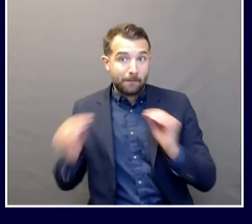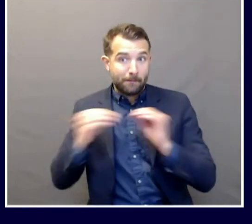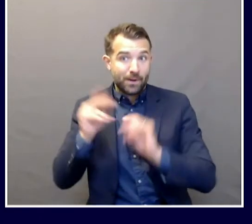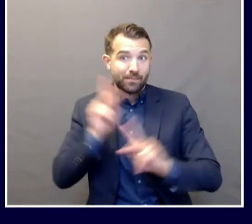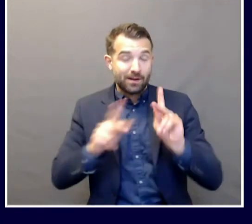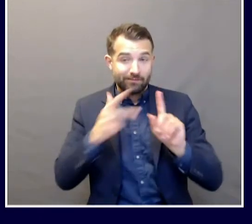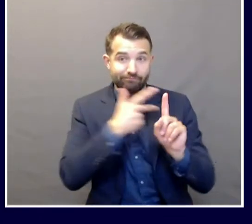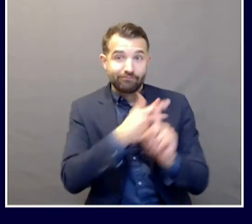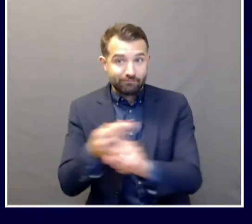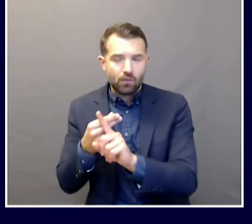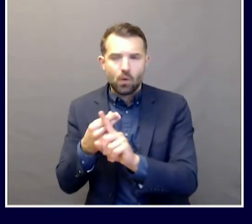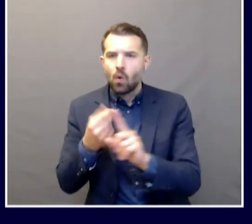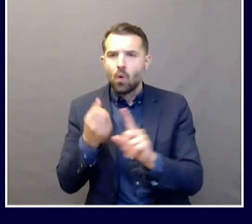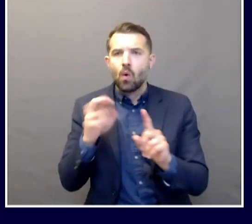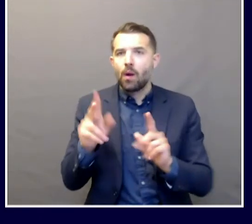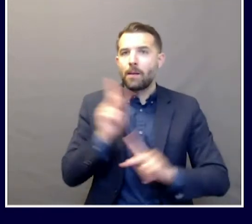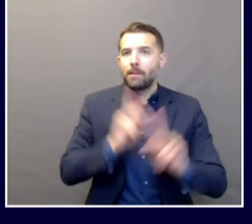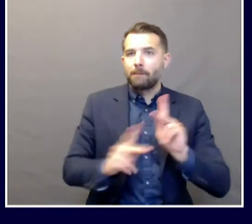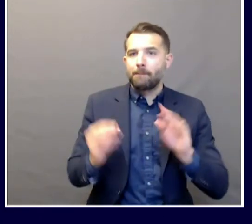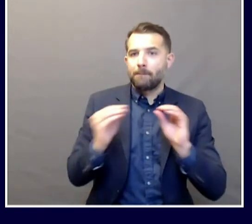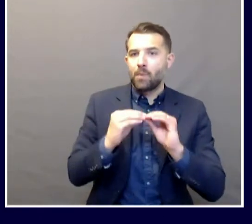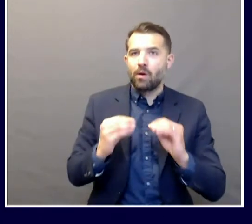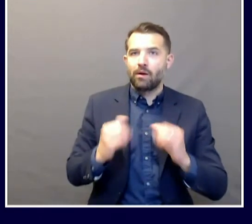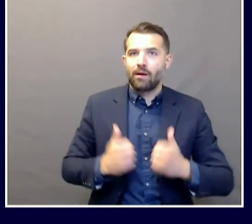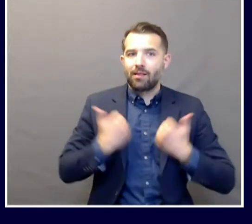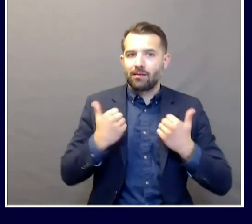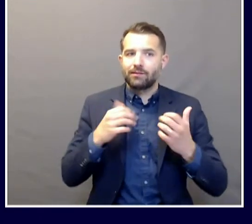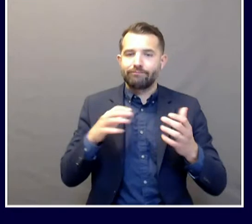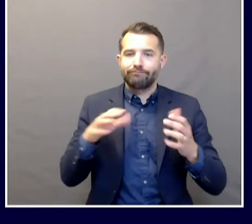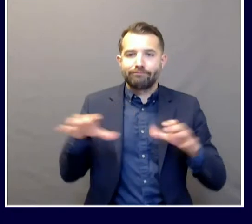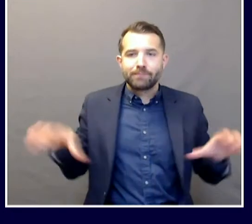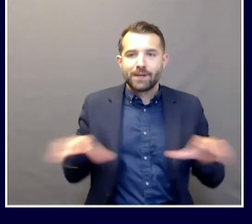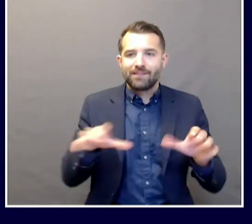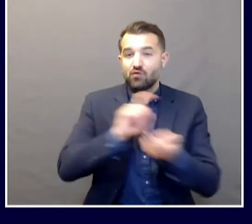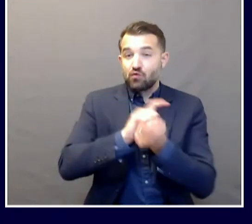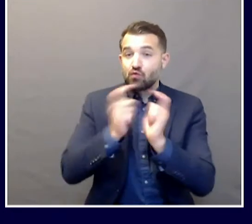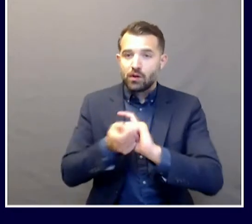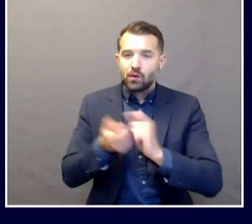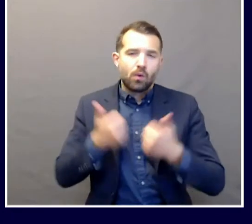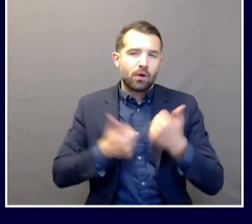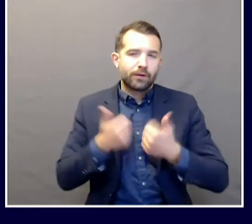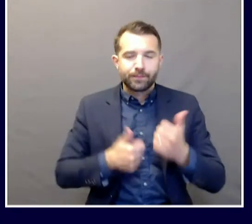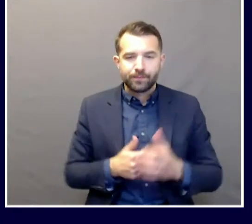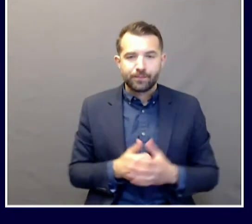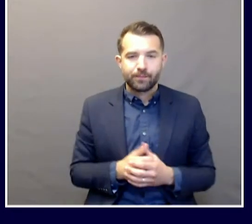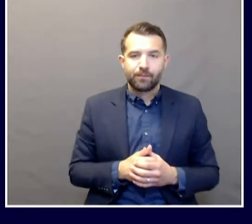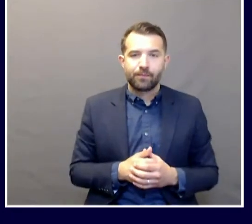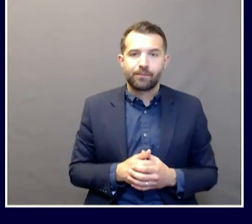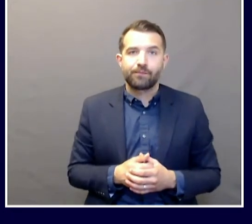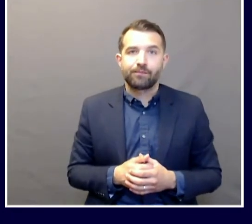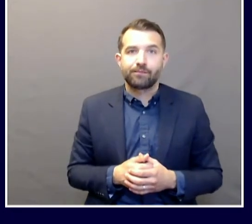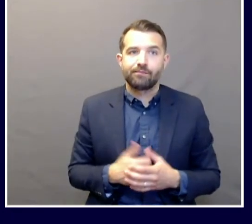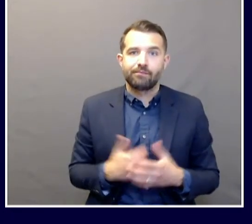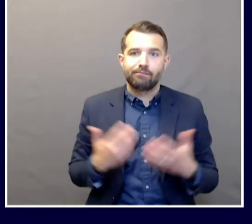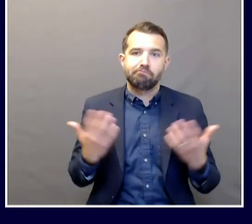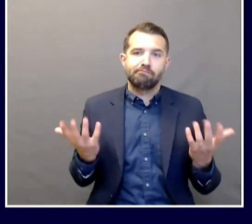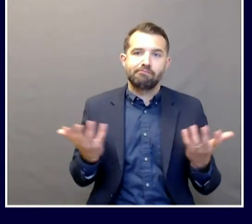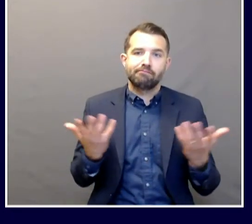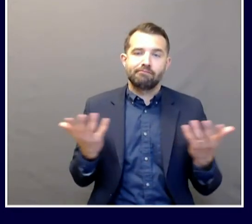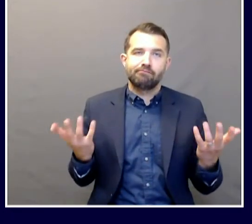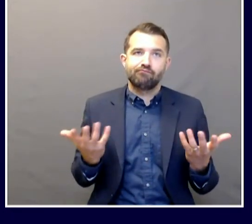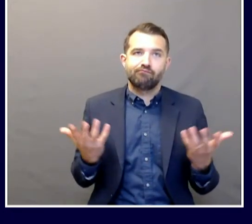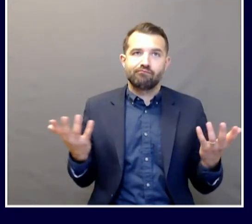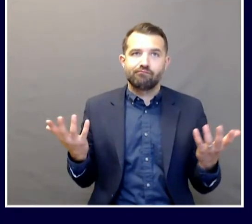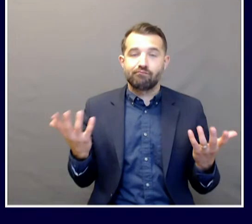behavior in other ways? I think it's a mixture of at least 2 things. The first, and the predominant